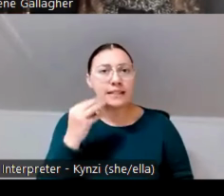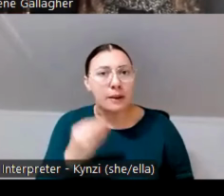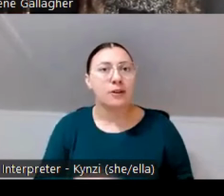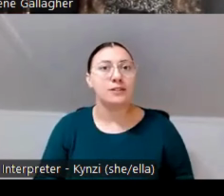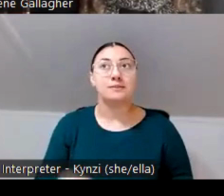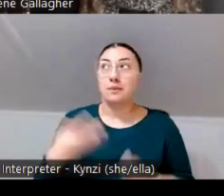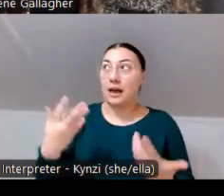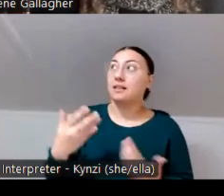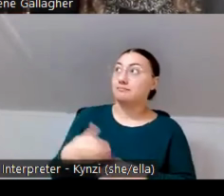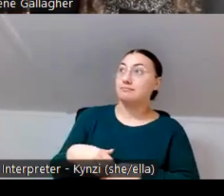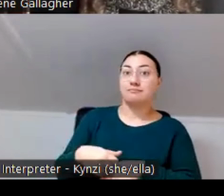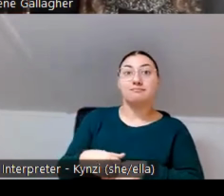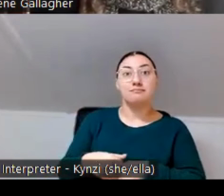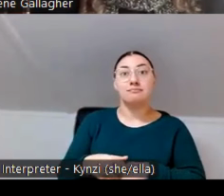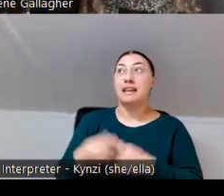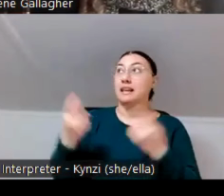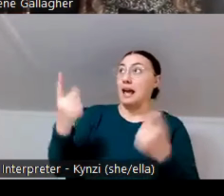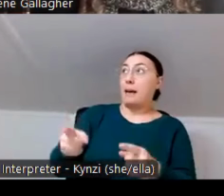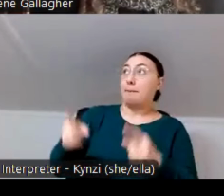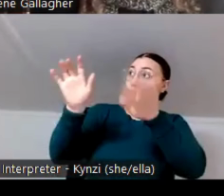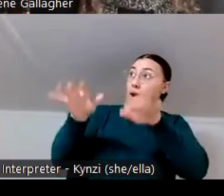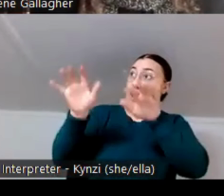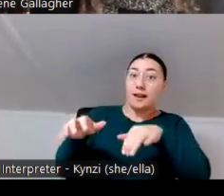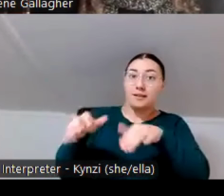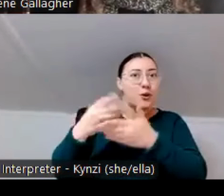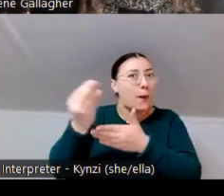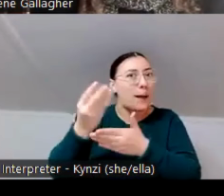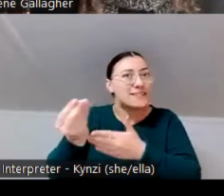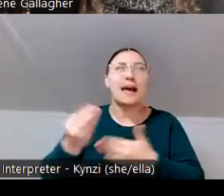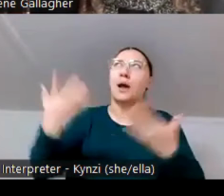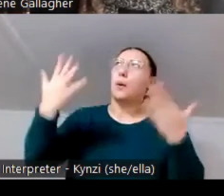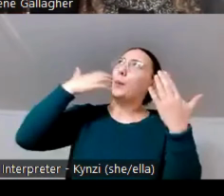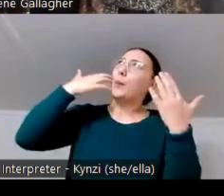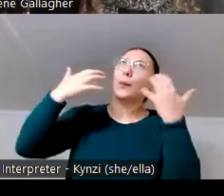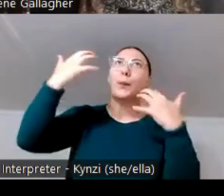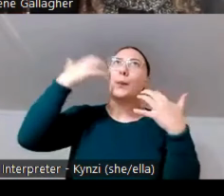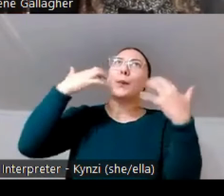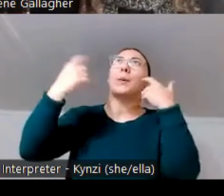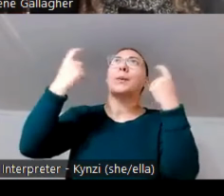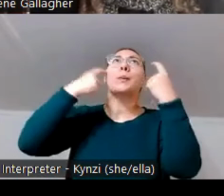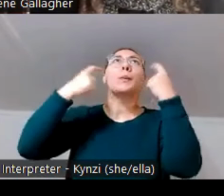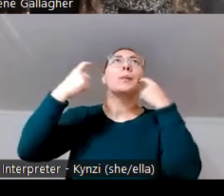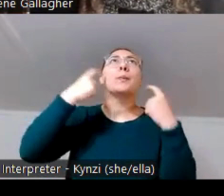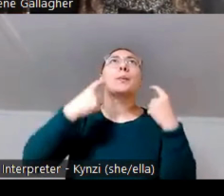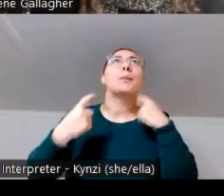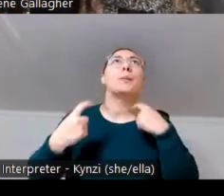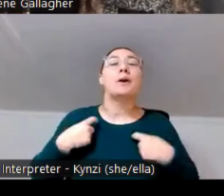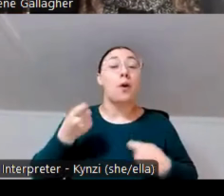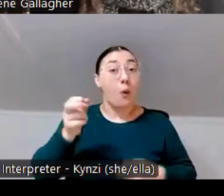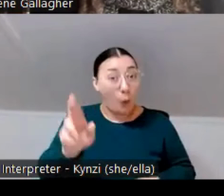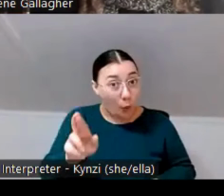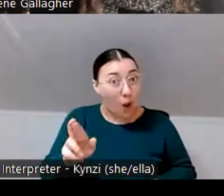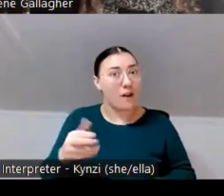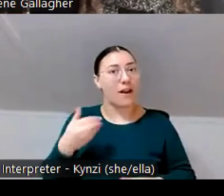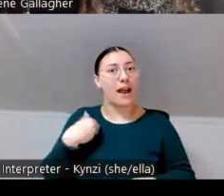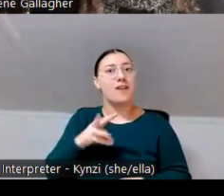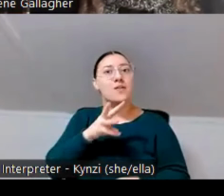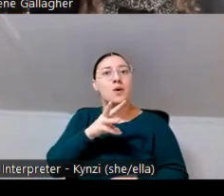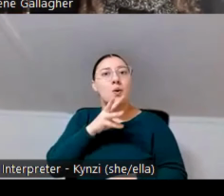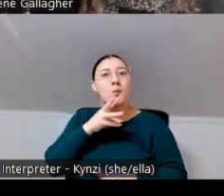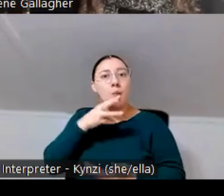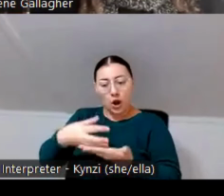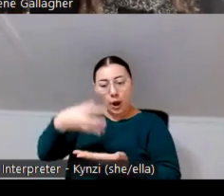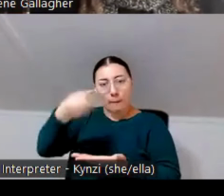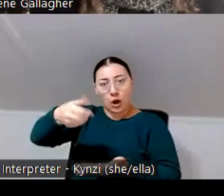day, or you could take a misting bottle and spray it, or someone can help you spray it